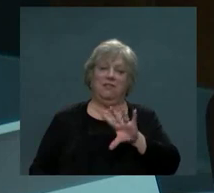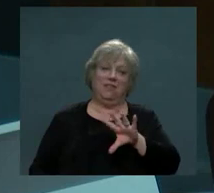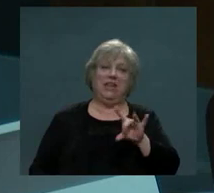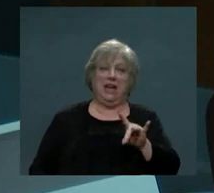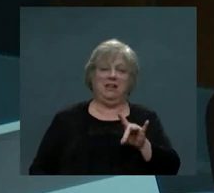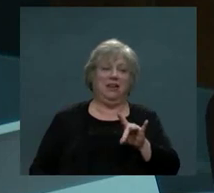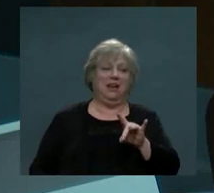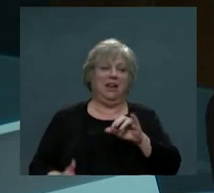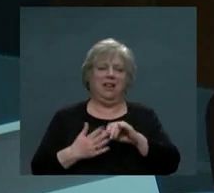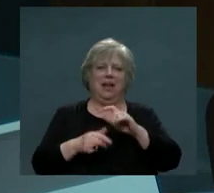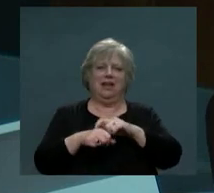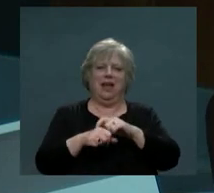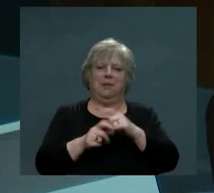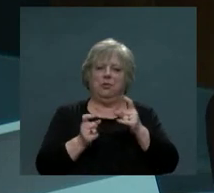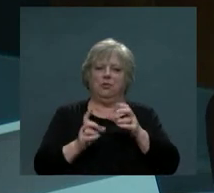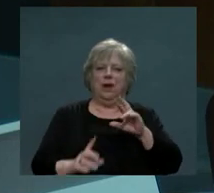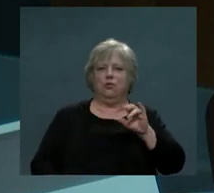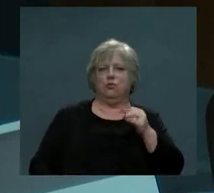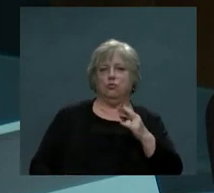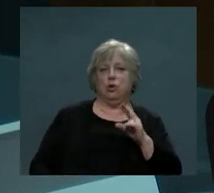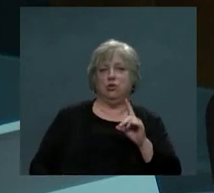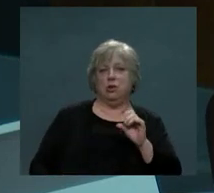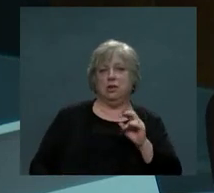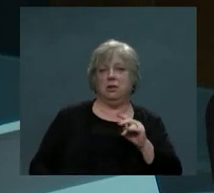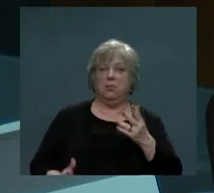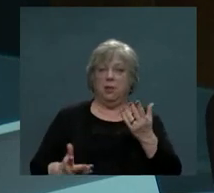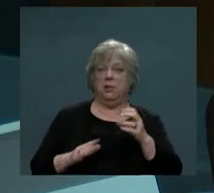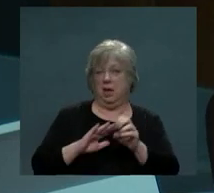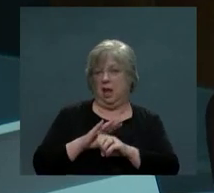time, Director Richardson probably was in elementary school.